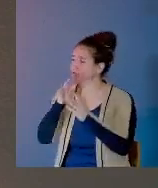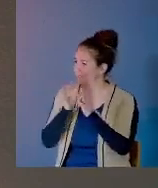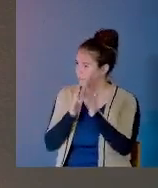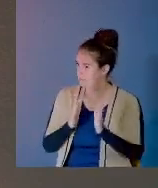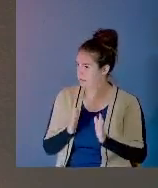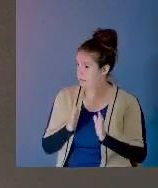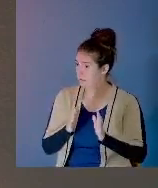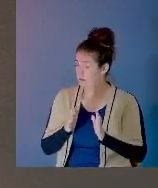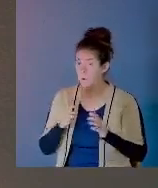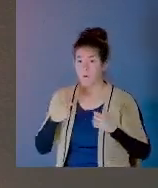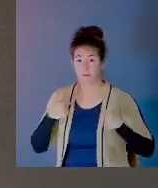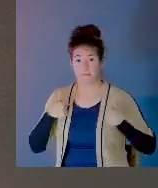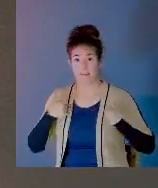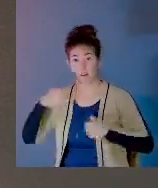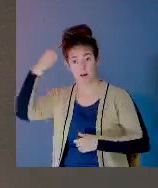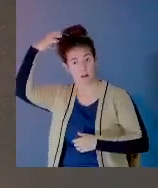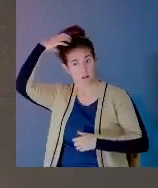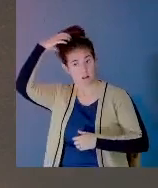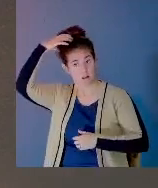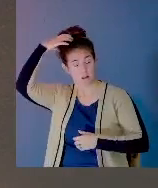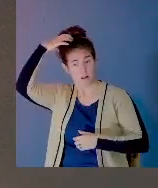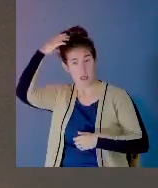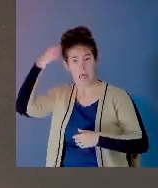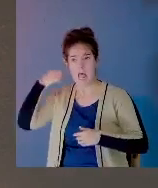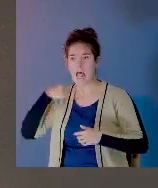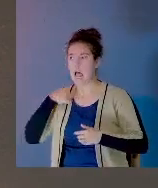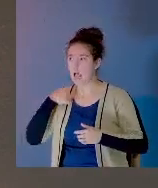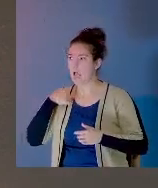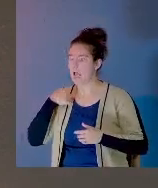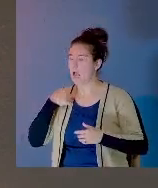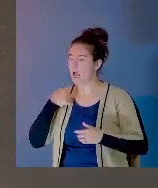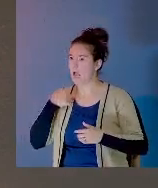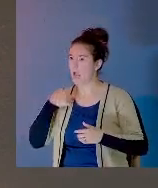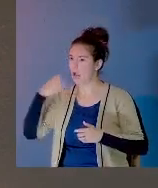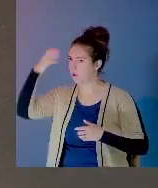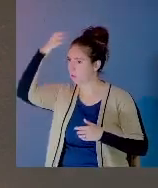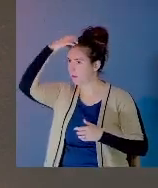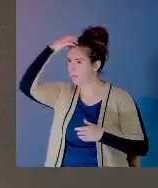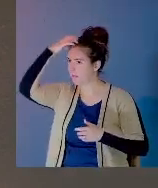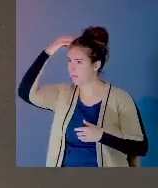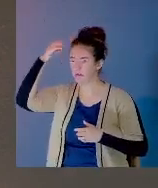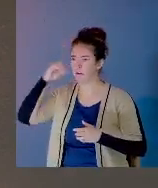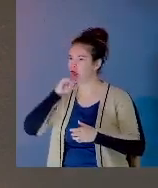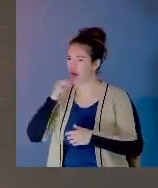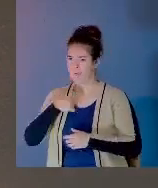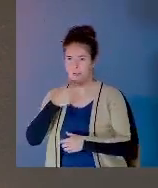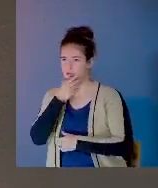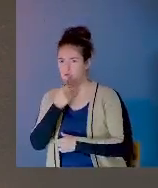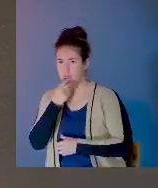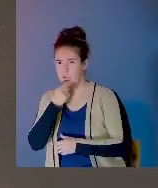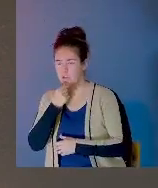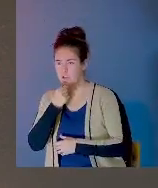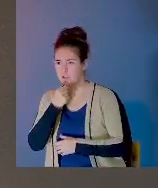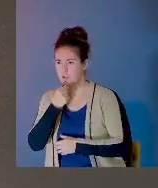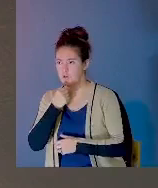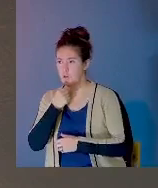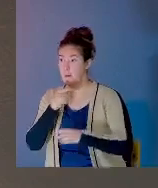Jewish. I wear it because I support Israel, and I want anybody that I walk around to know that.